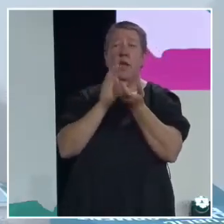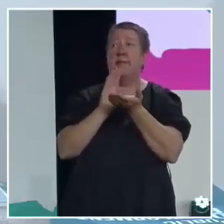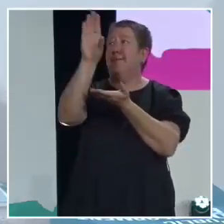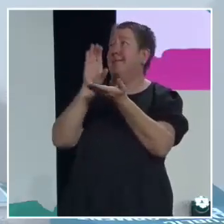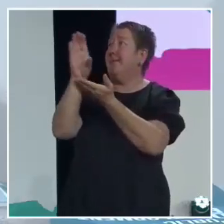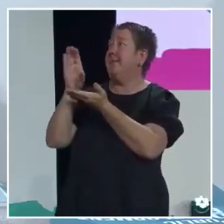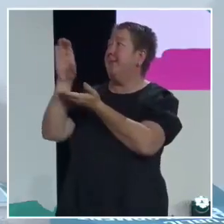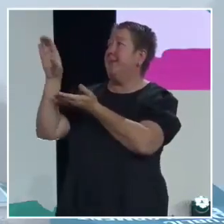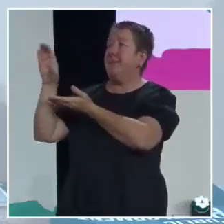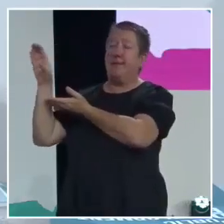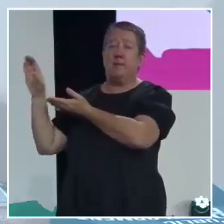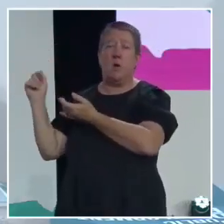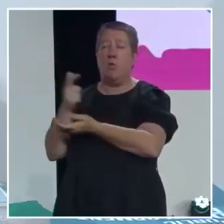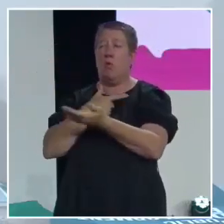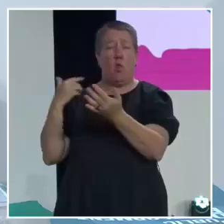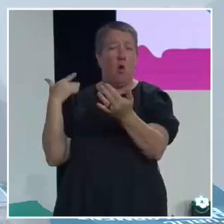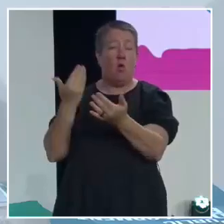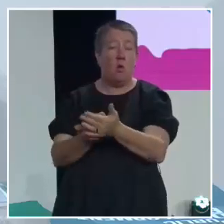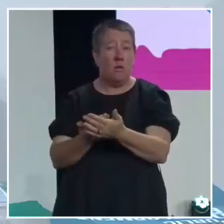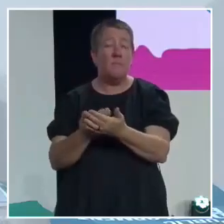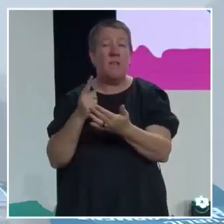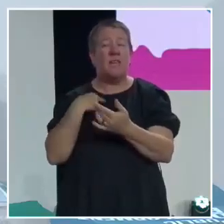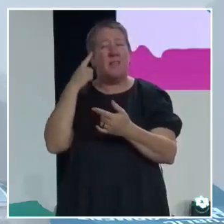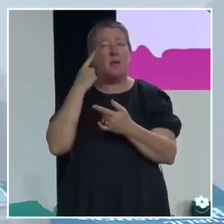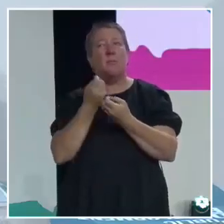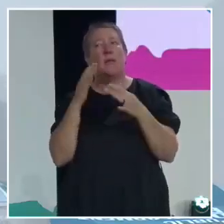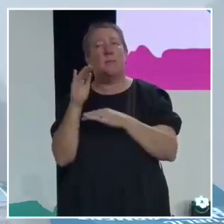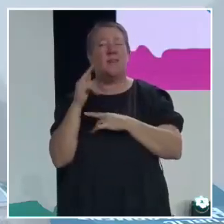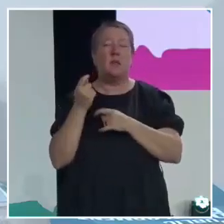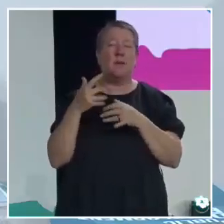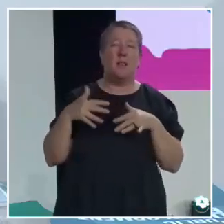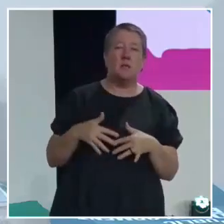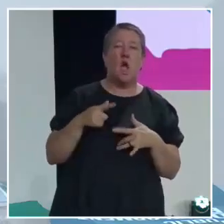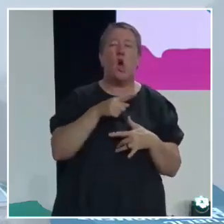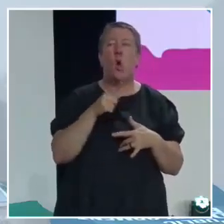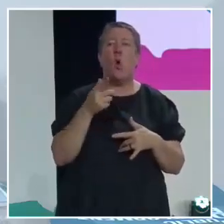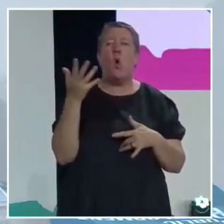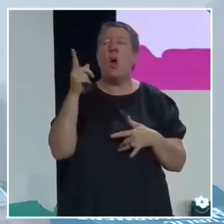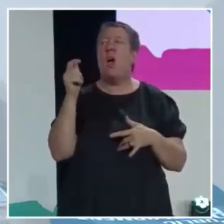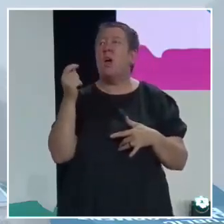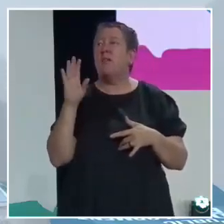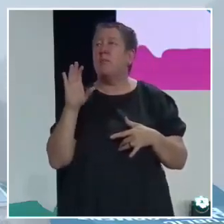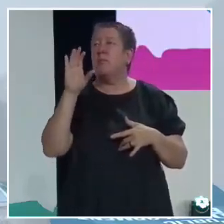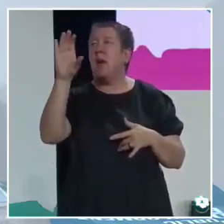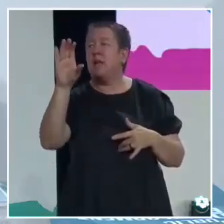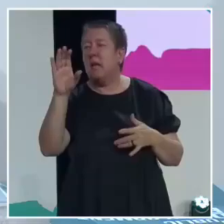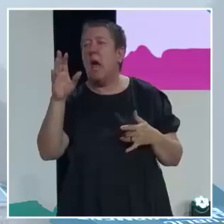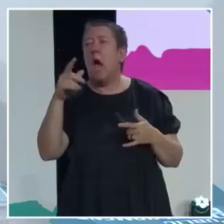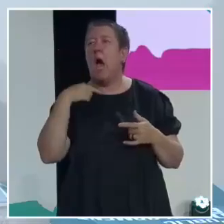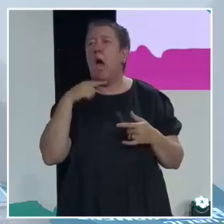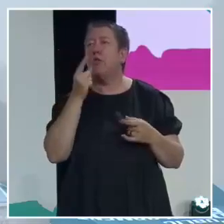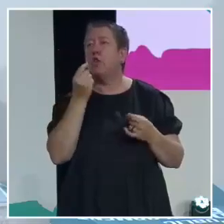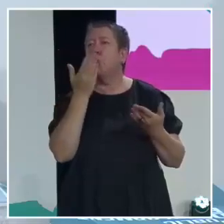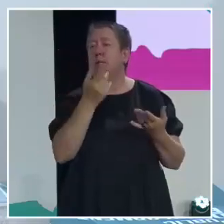think a lot of our banks and development banks are a bit lazy, because they kind of say, oh, somebody gave them money, they did the due diligence, let me do the